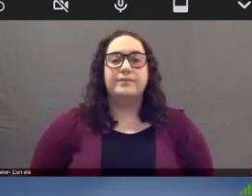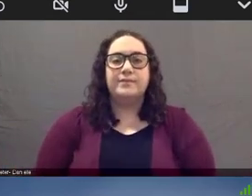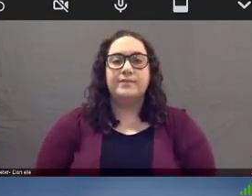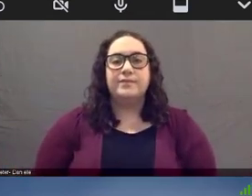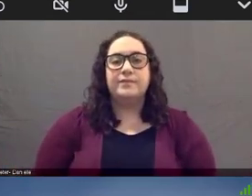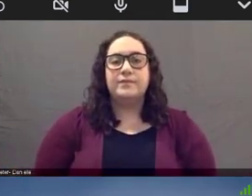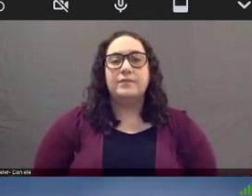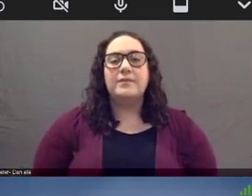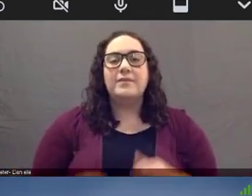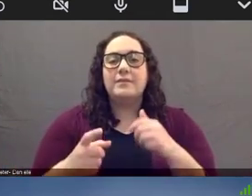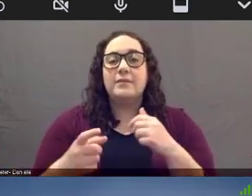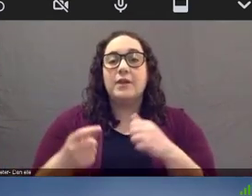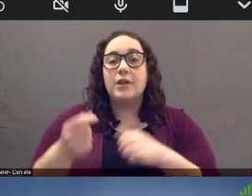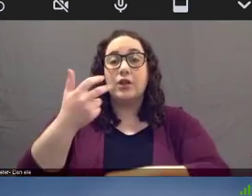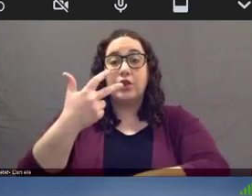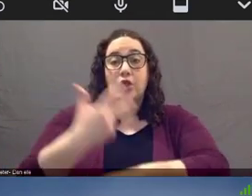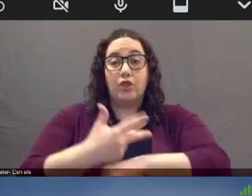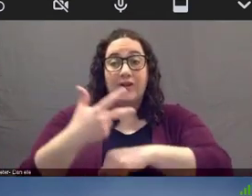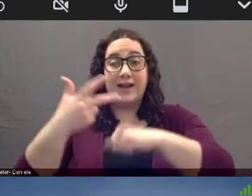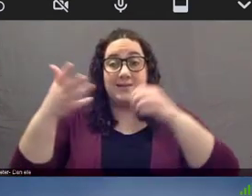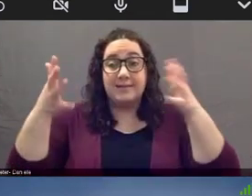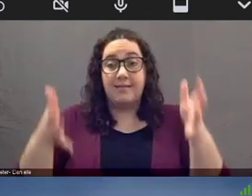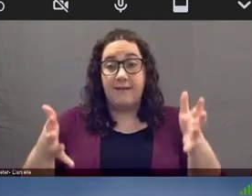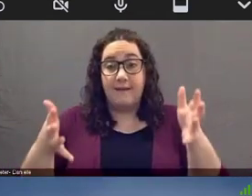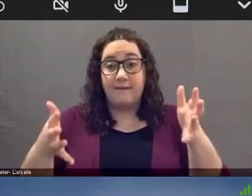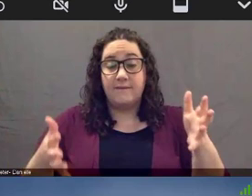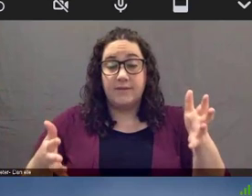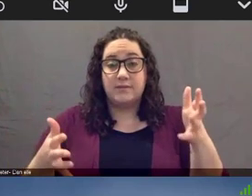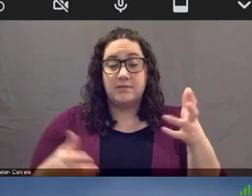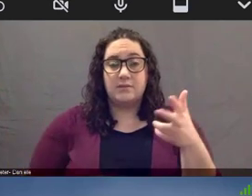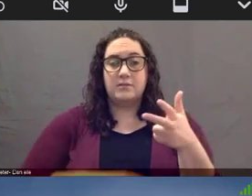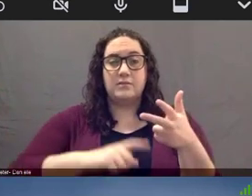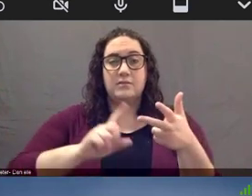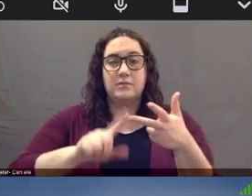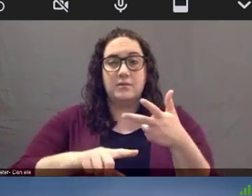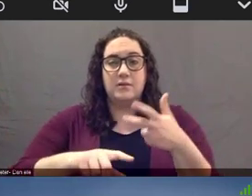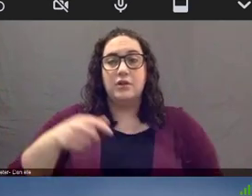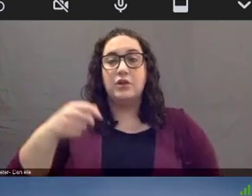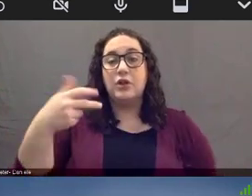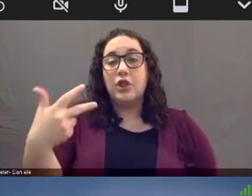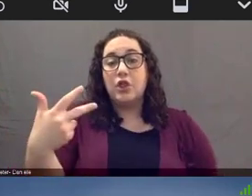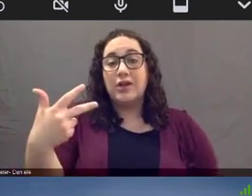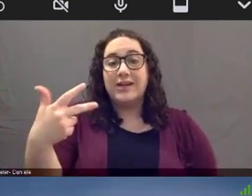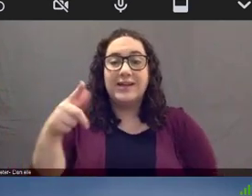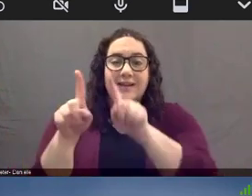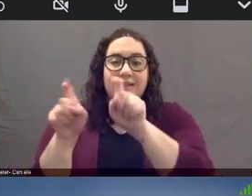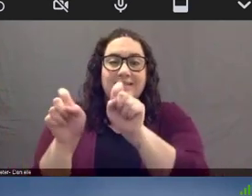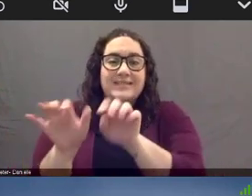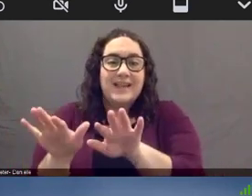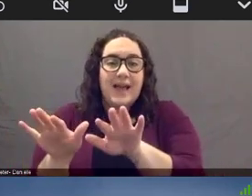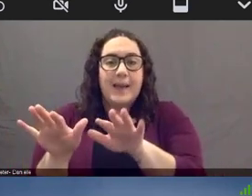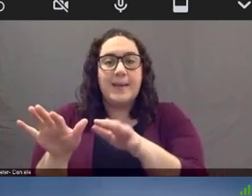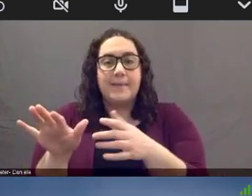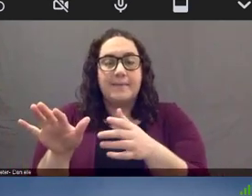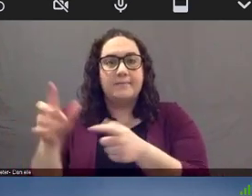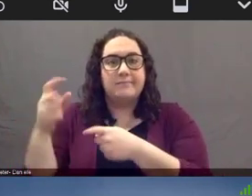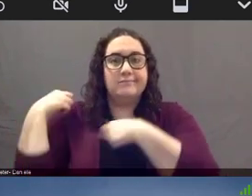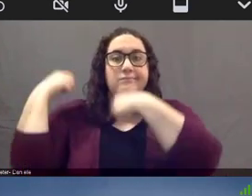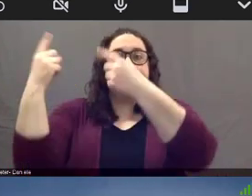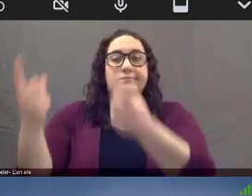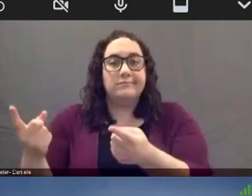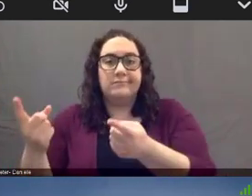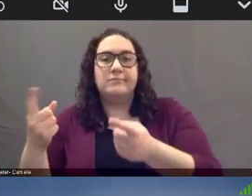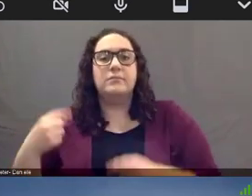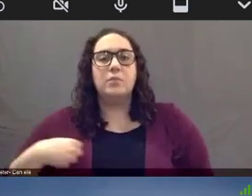after this. And we also have 3 exams that we've posted solutions for on the course